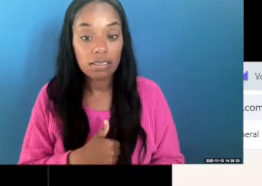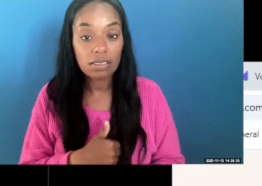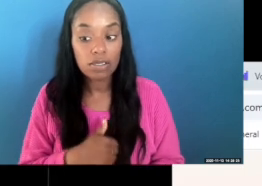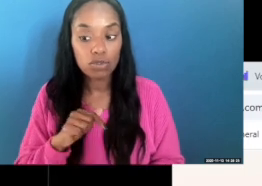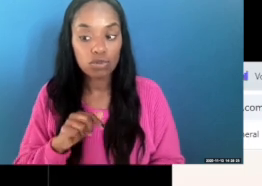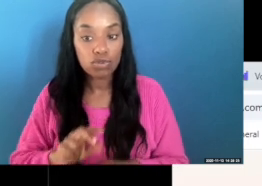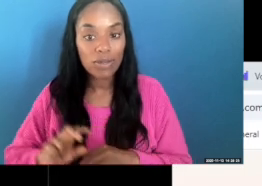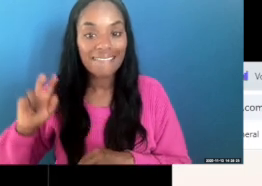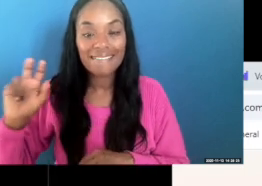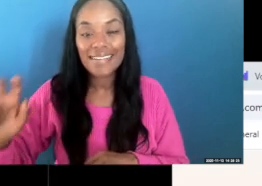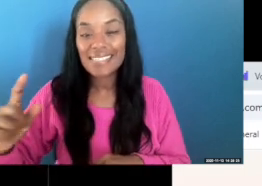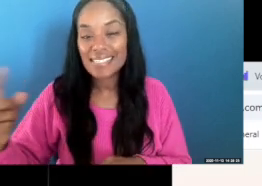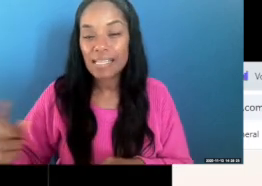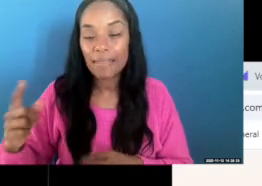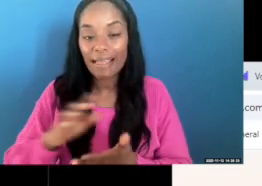of a softball.